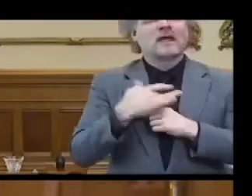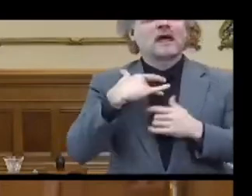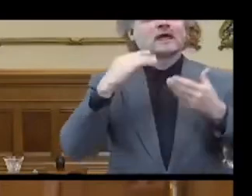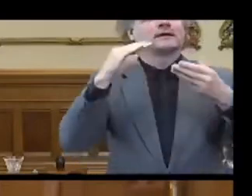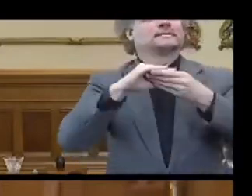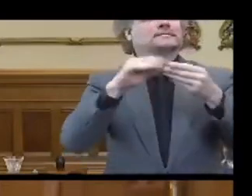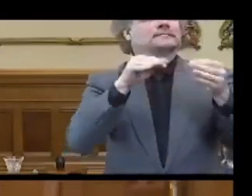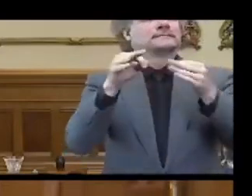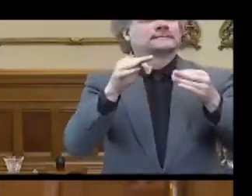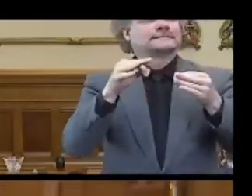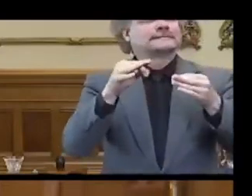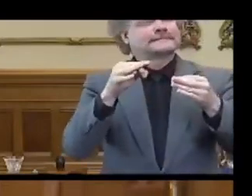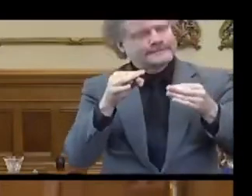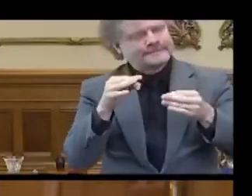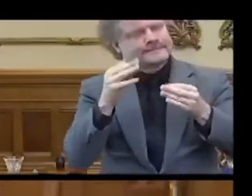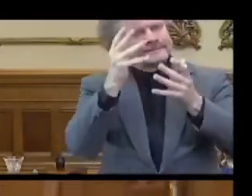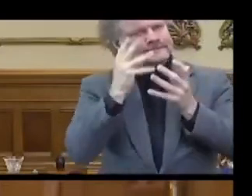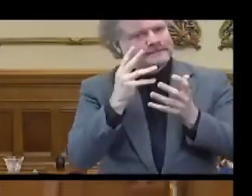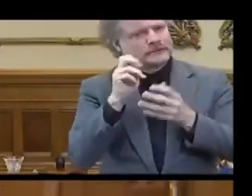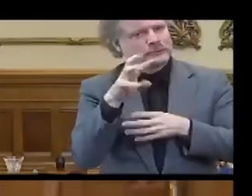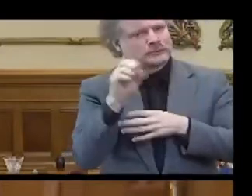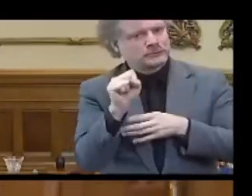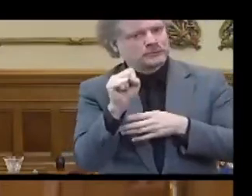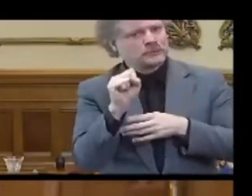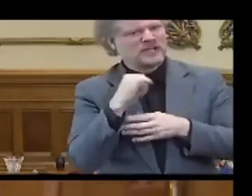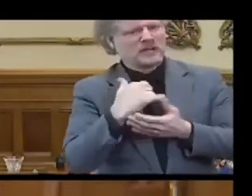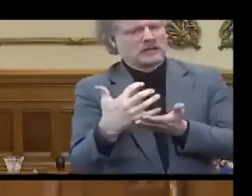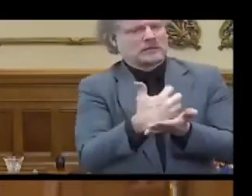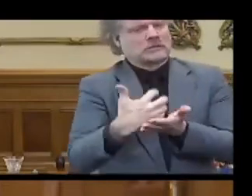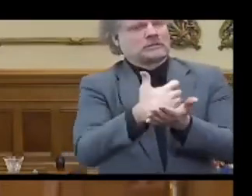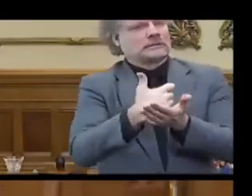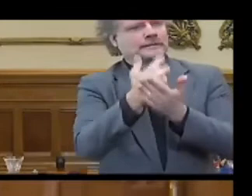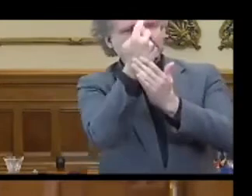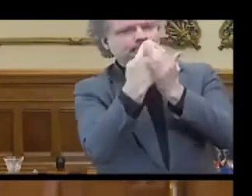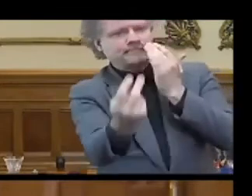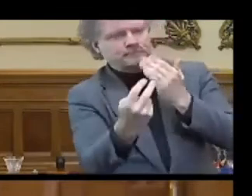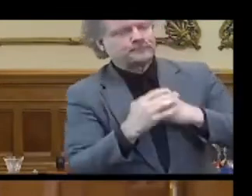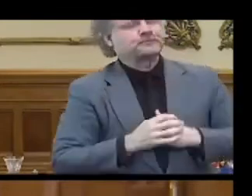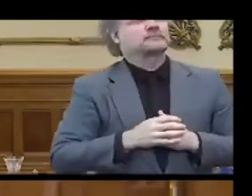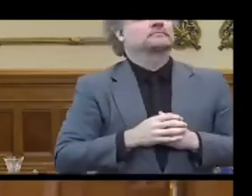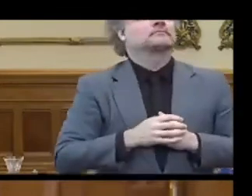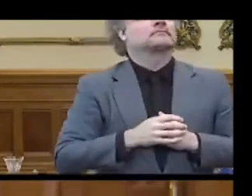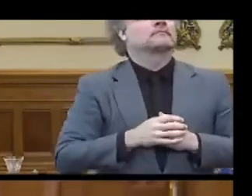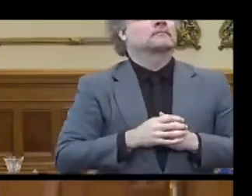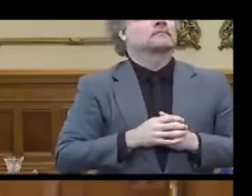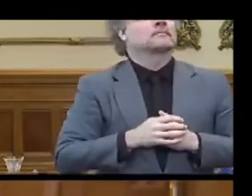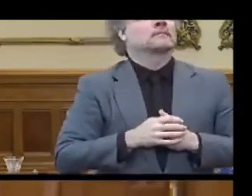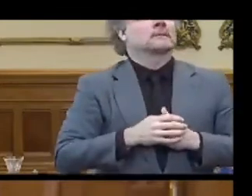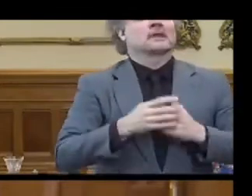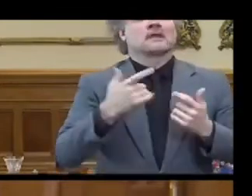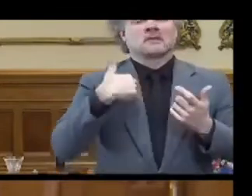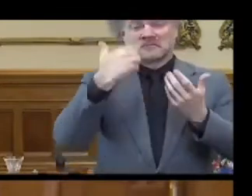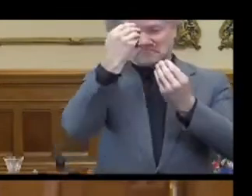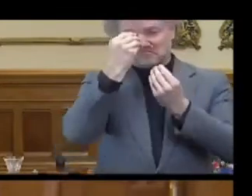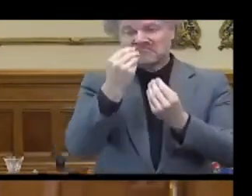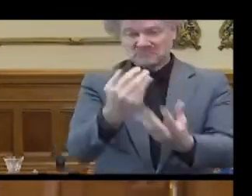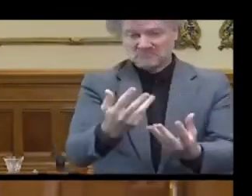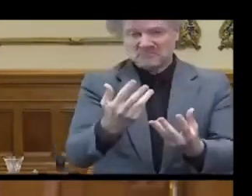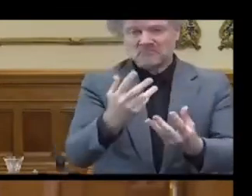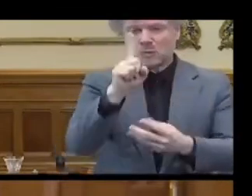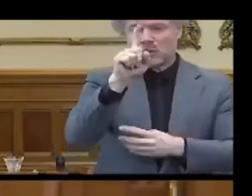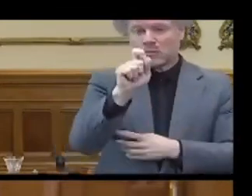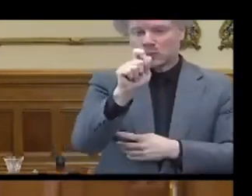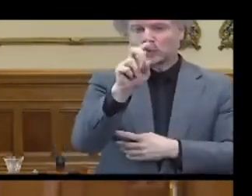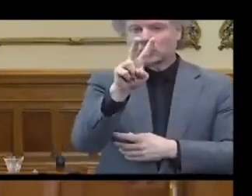some unfortunate news regarding our revenue forecast, and so we reported that we were